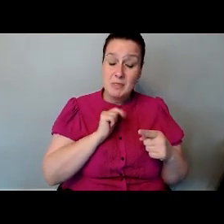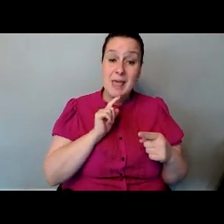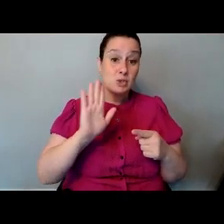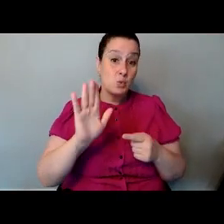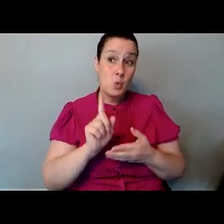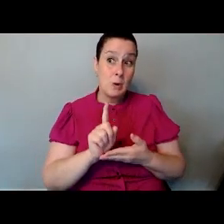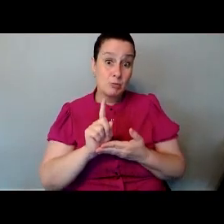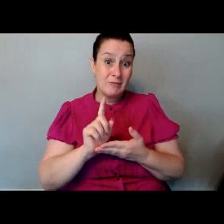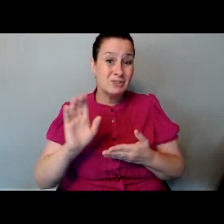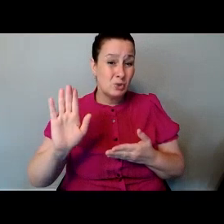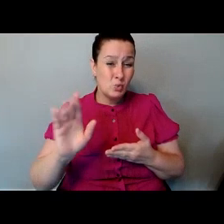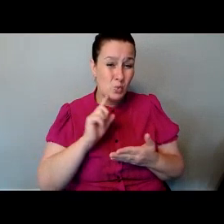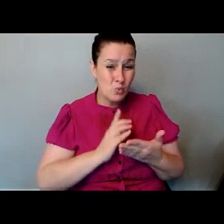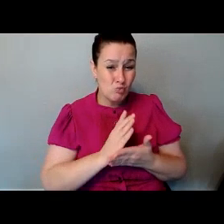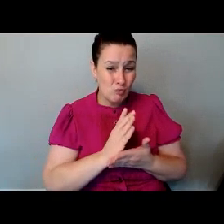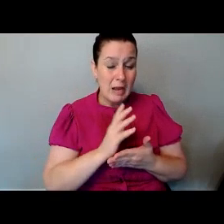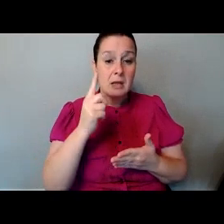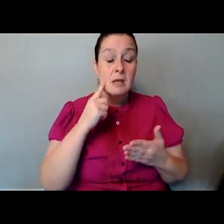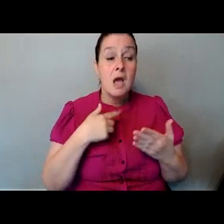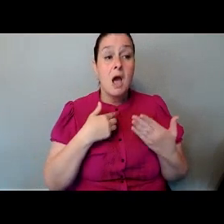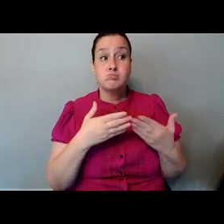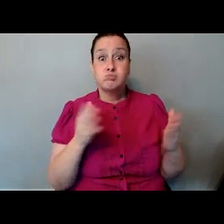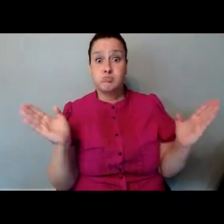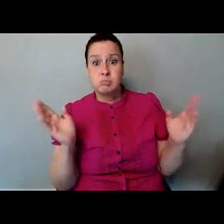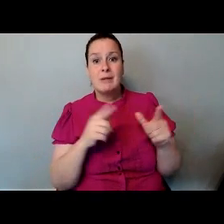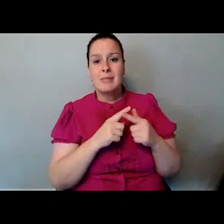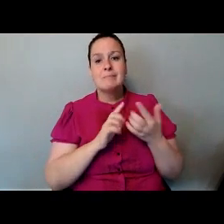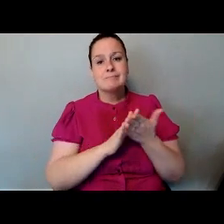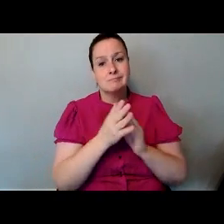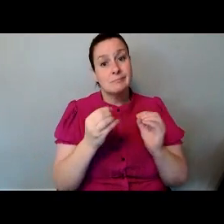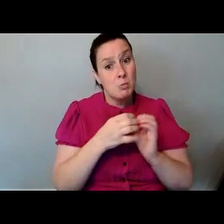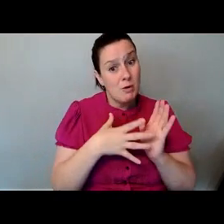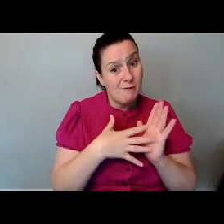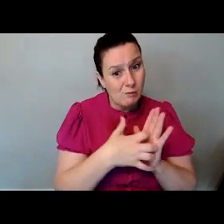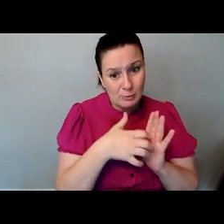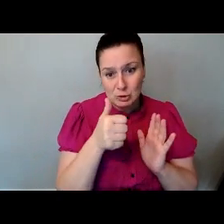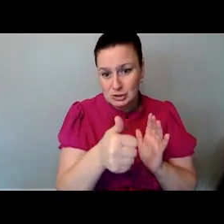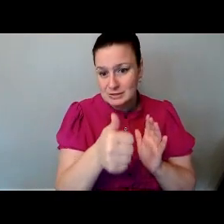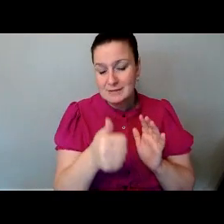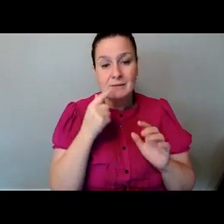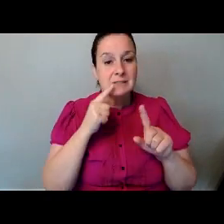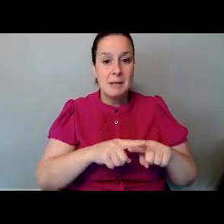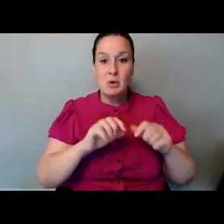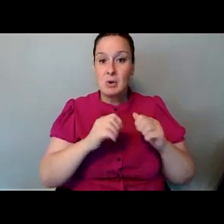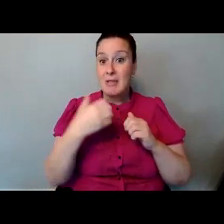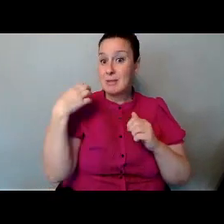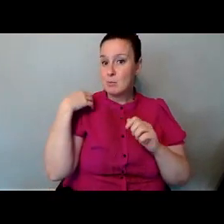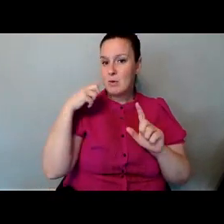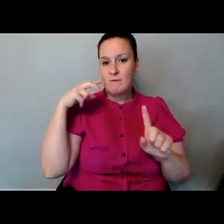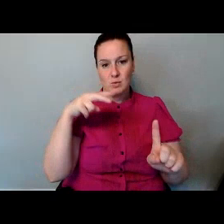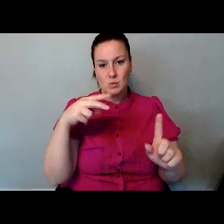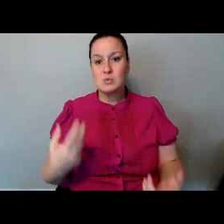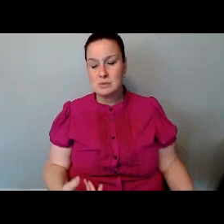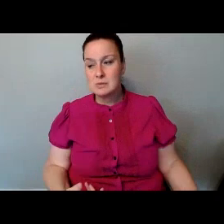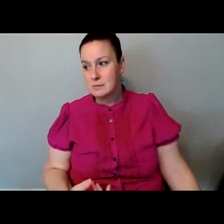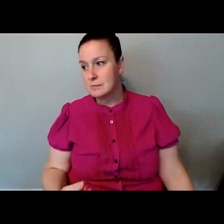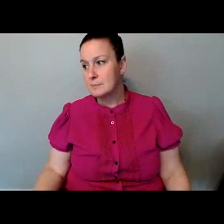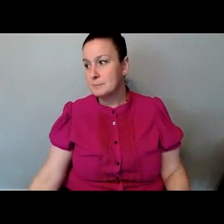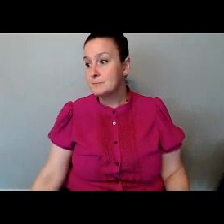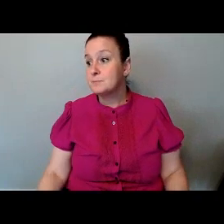right, but it does open up a world of vulnerability about yourself, depending on how the employer views it. And then